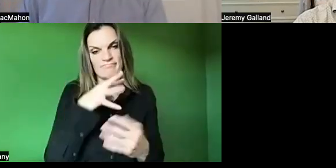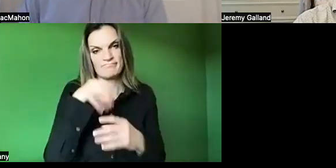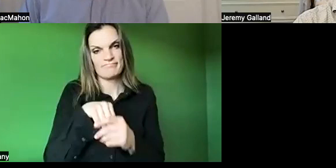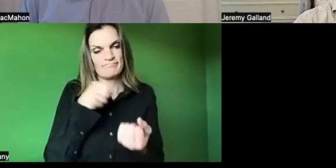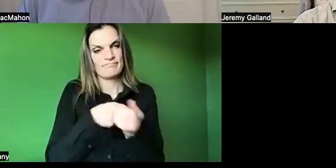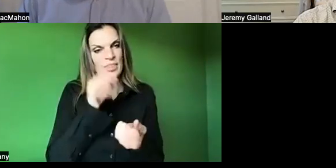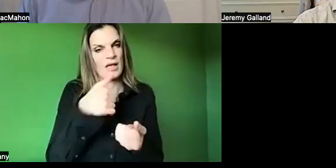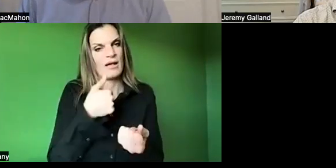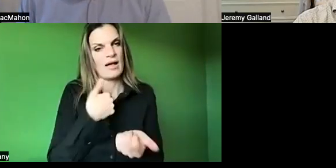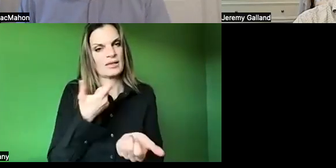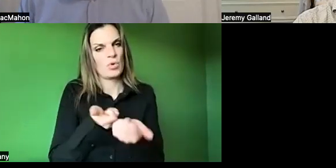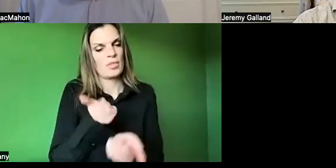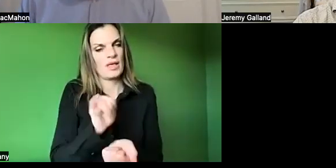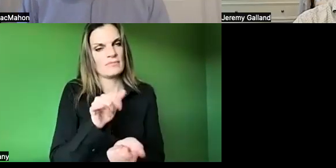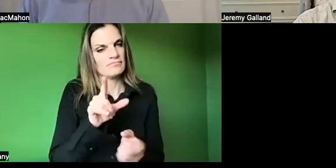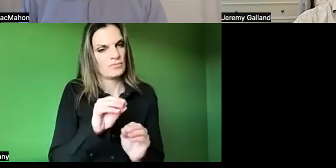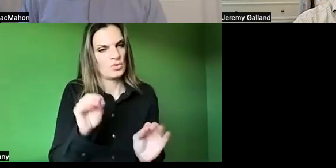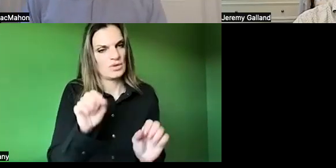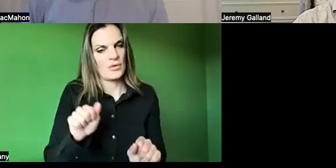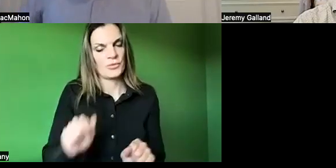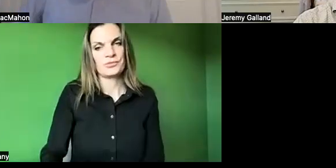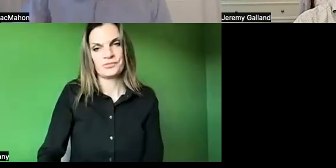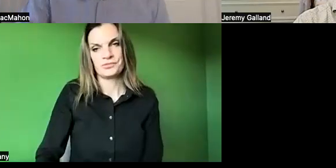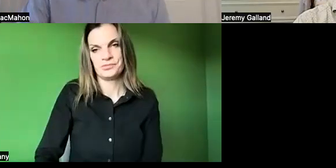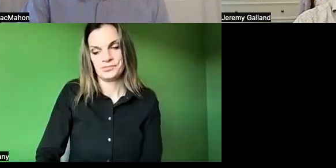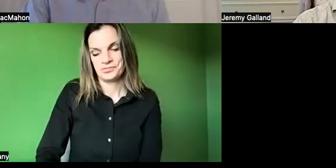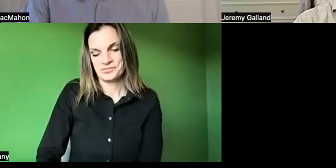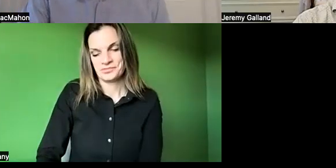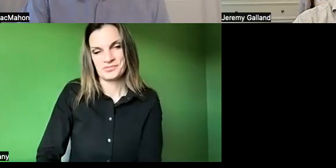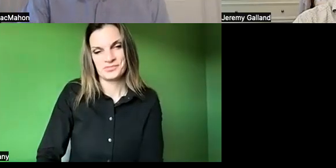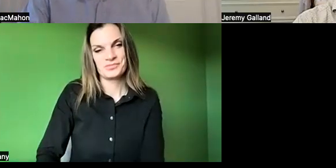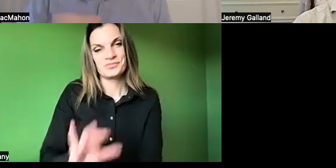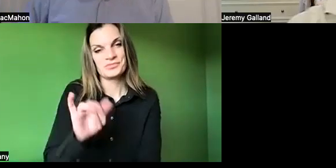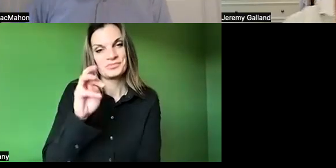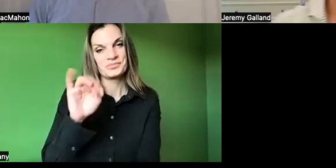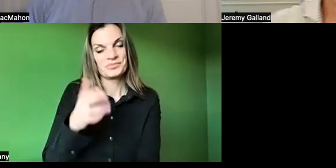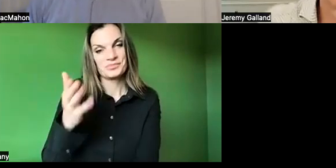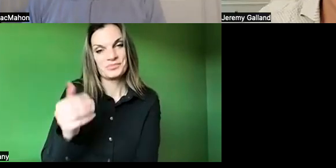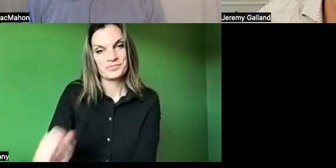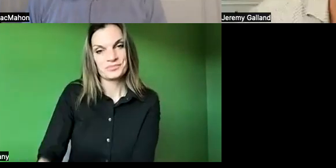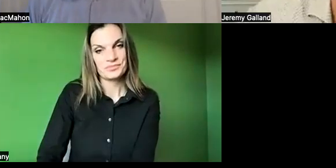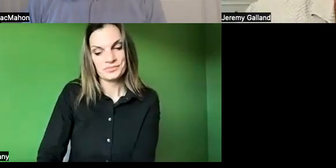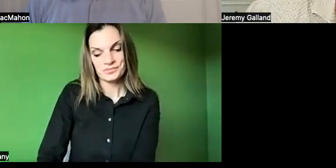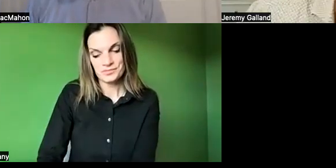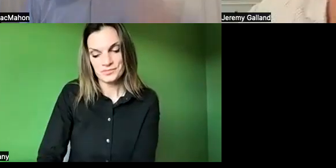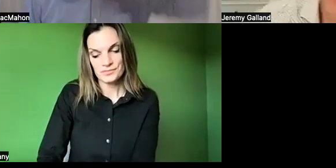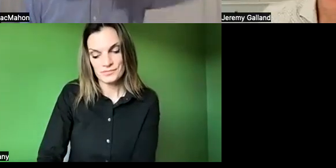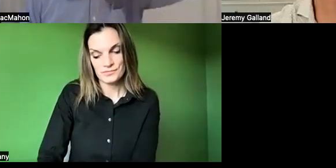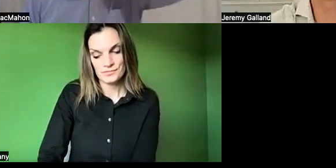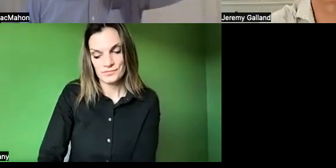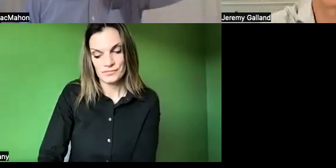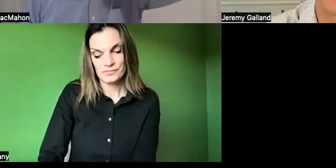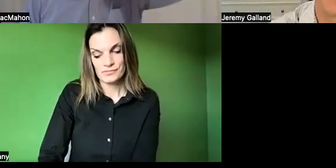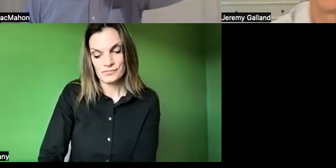I would absolutely support that without a shadow of a doubt. Okay, Jeremy Galland. Thank you. I've